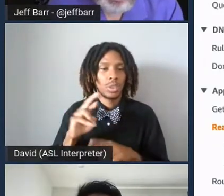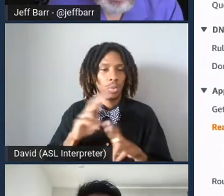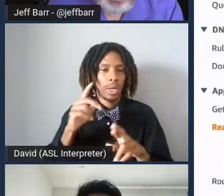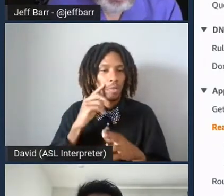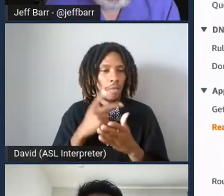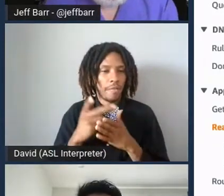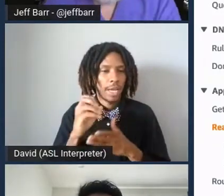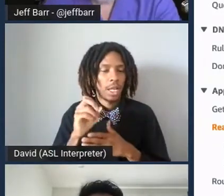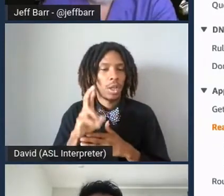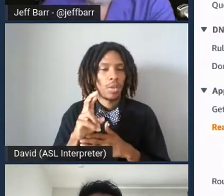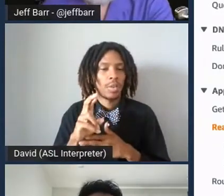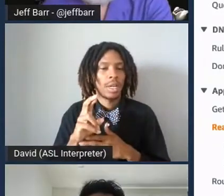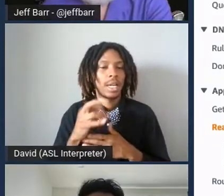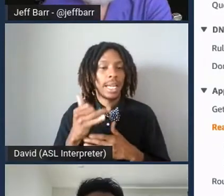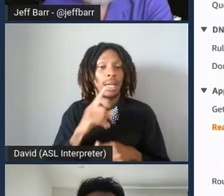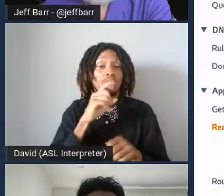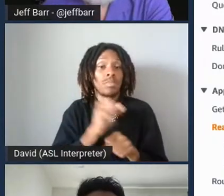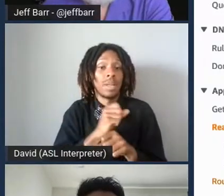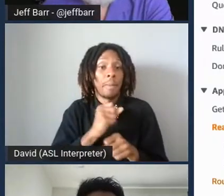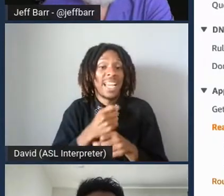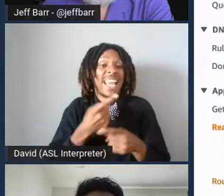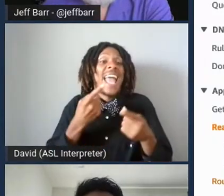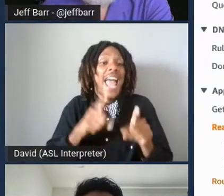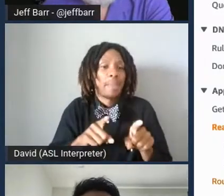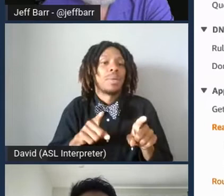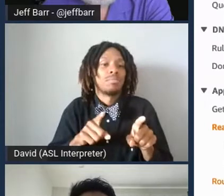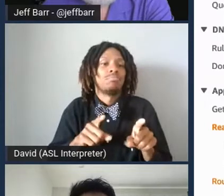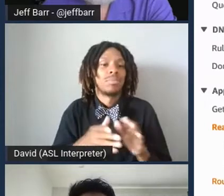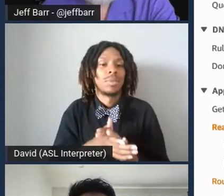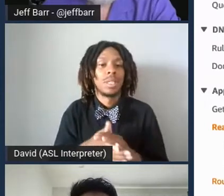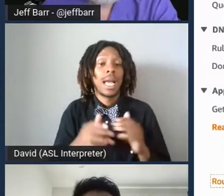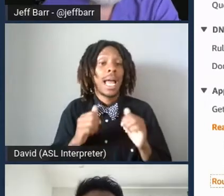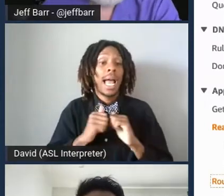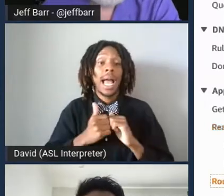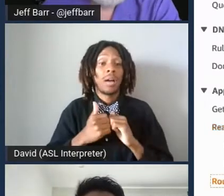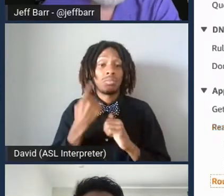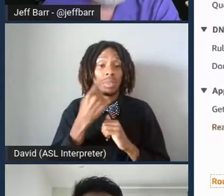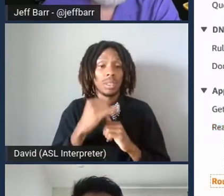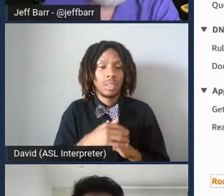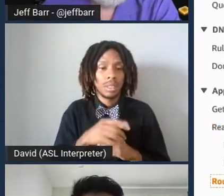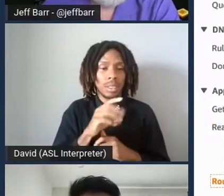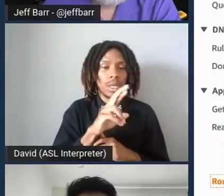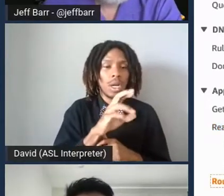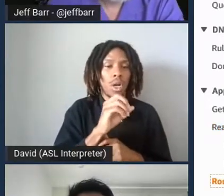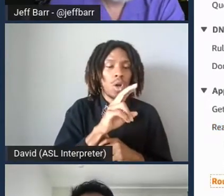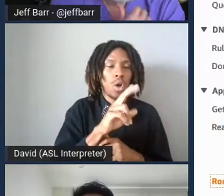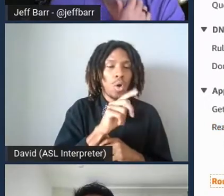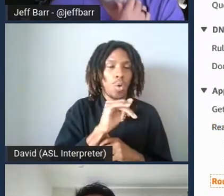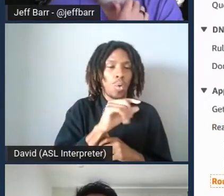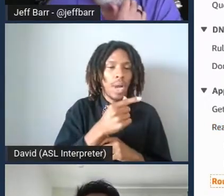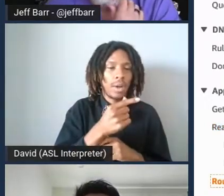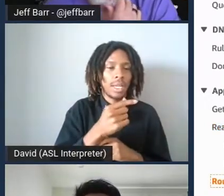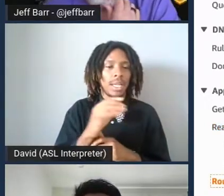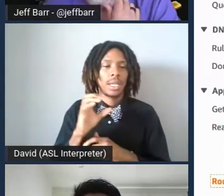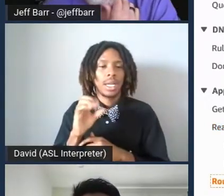actually make the failover happen. To do that, I'll go to routing controls.